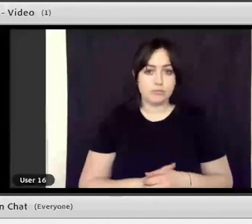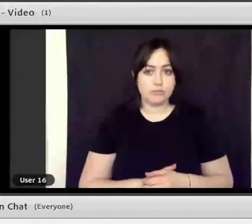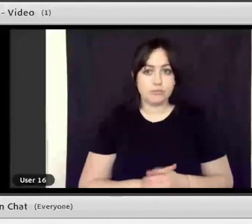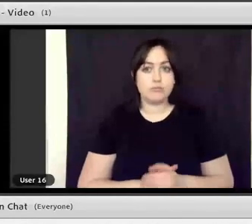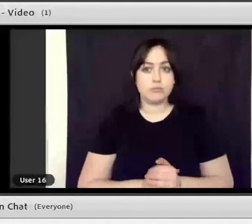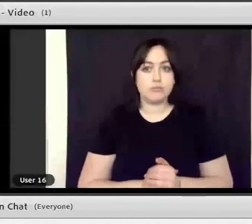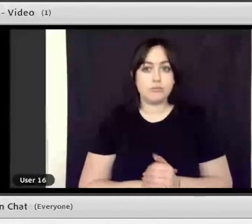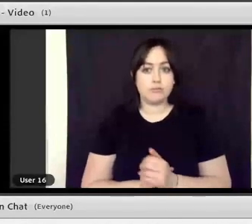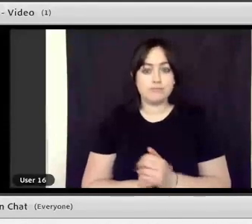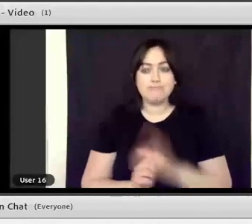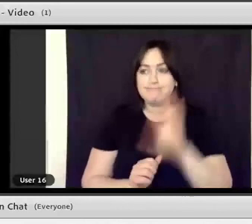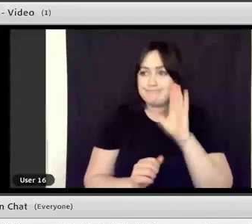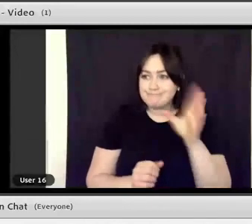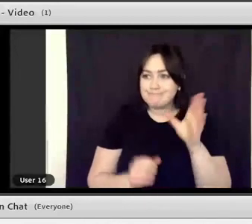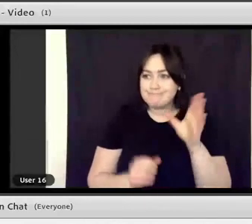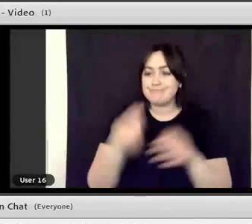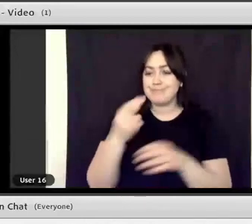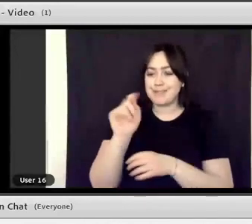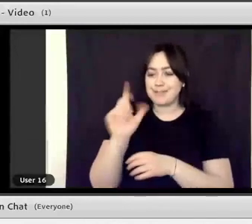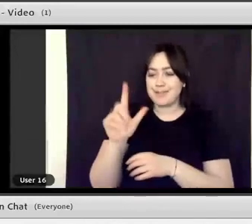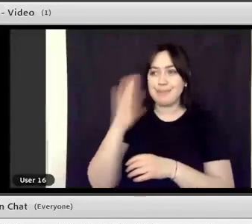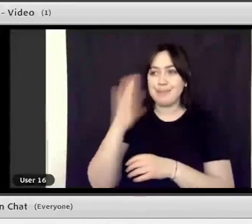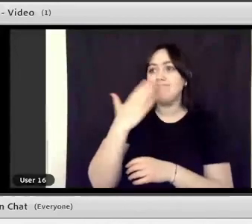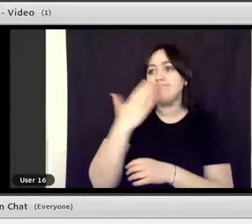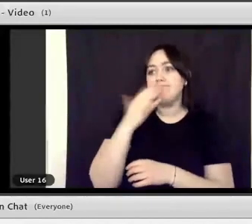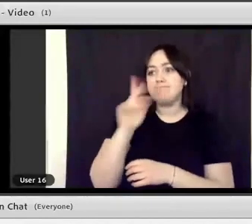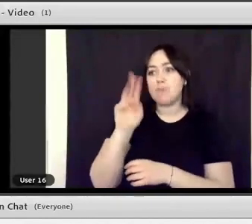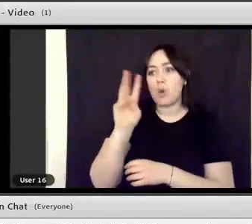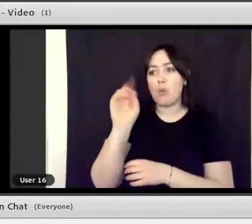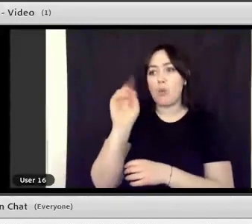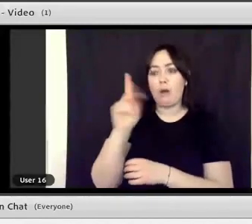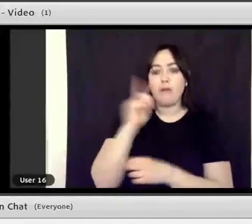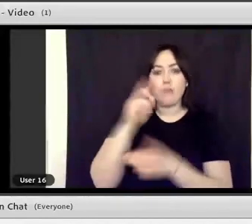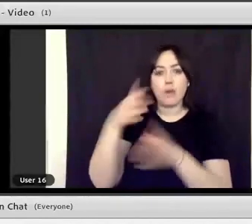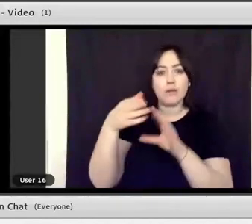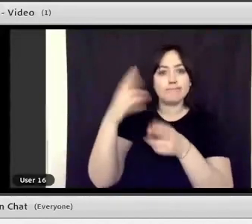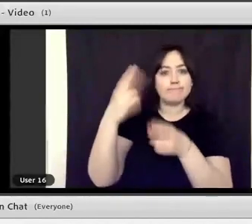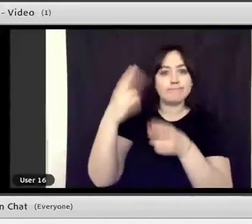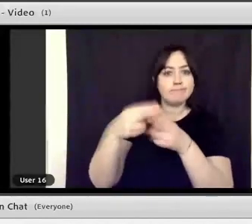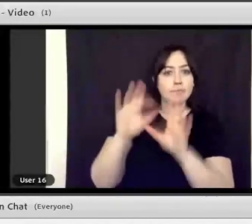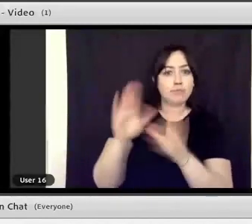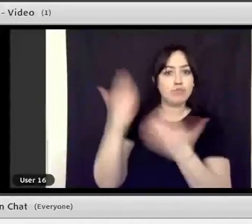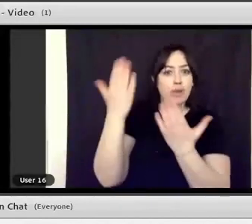Sure. Hi, and thanks, Kwok, for bringing that up, because I actually had a different point.